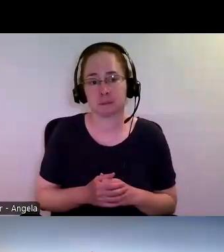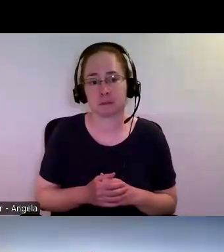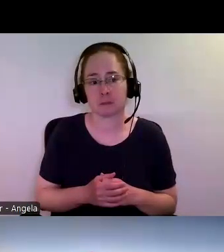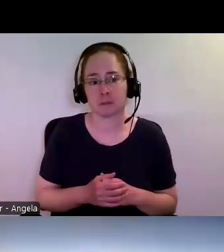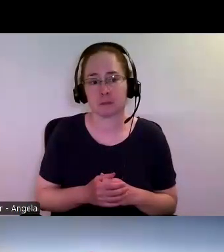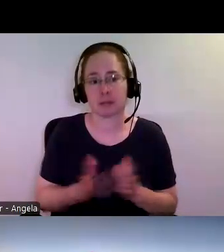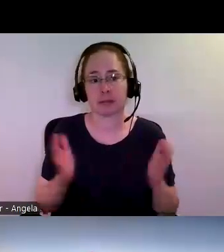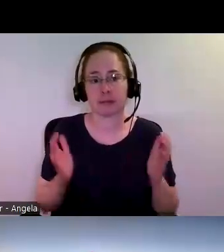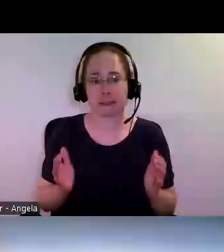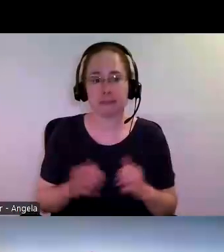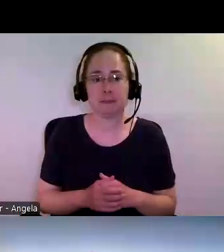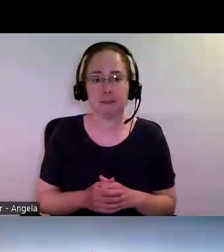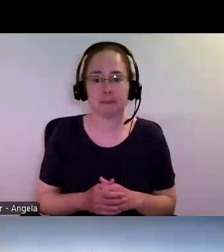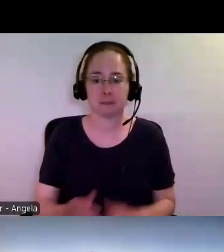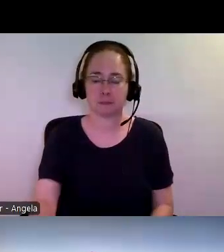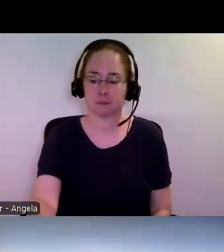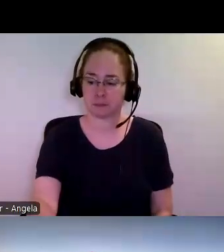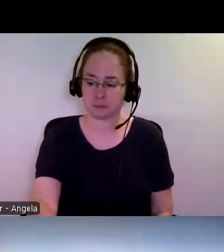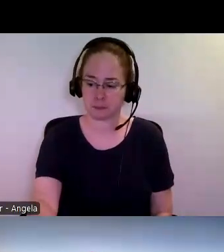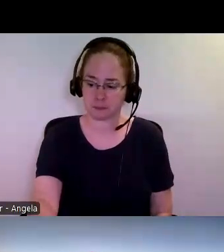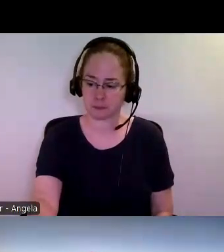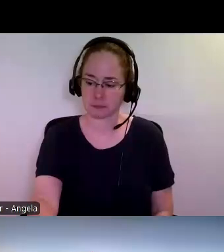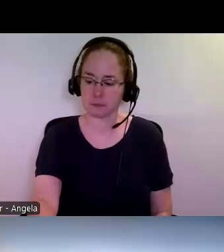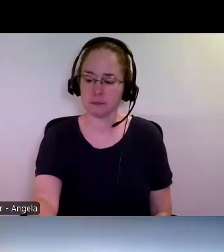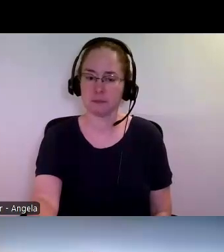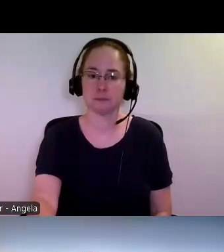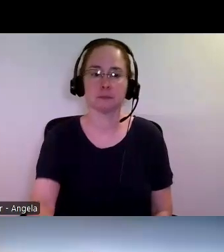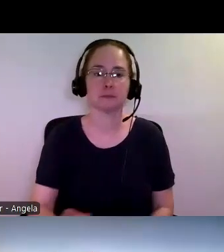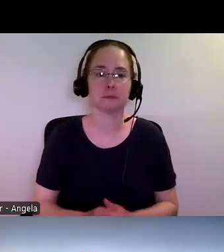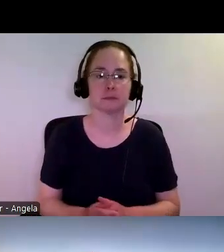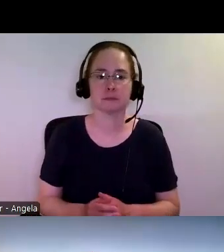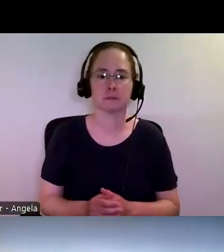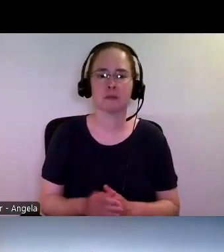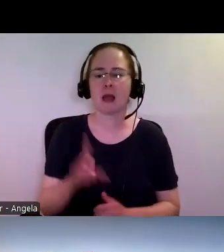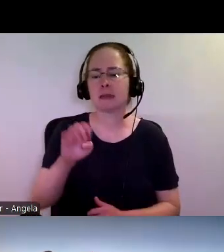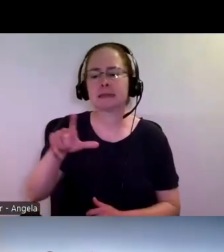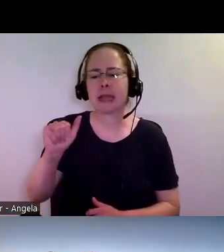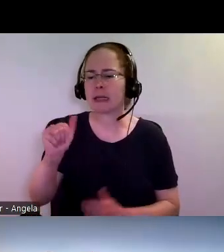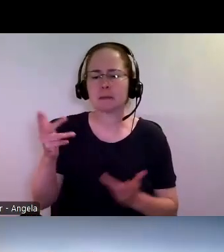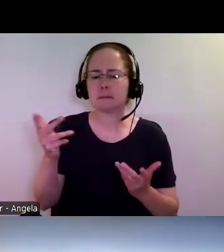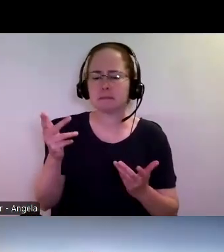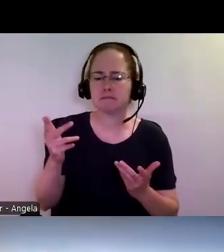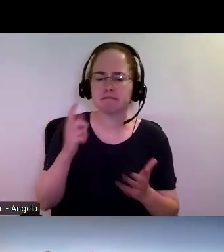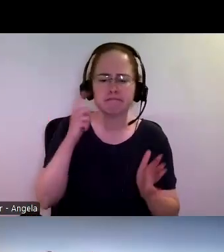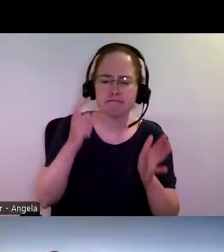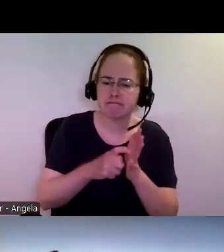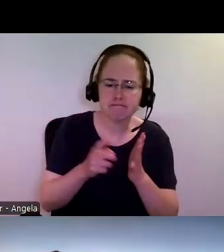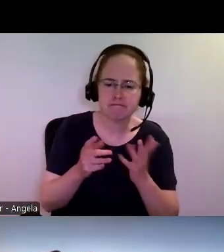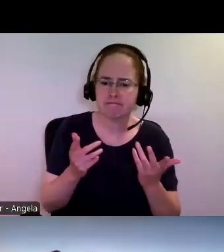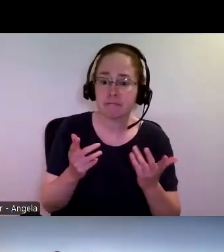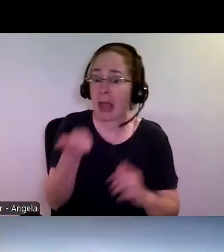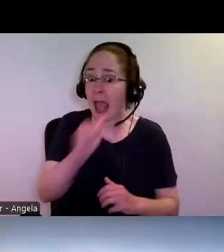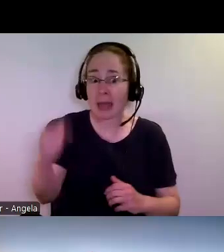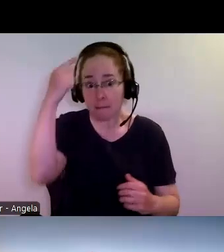Next slide, please. So what was significant about that data among older adults with any mental